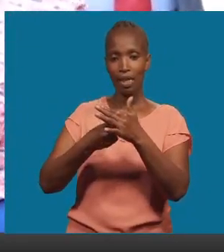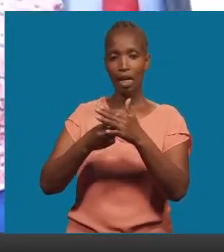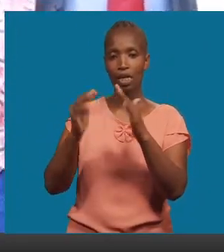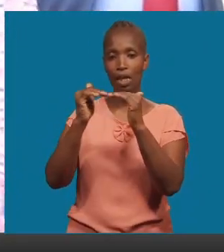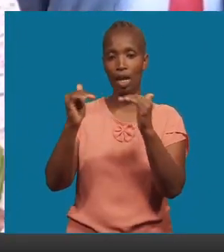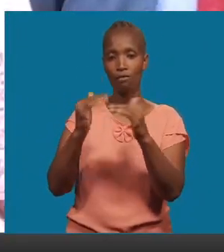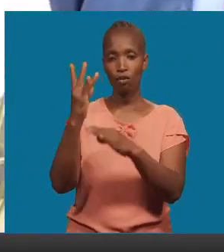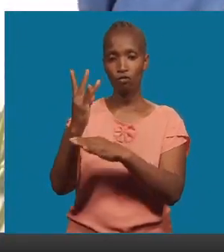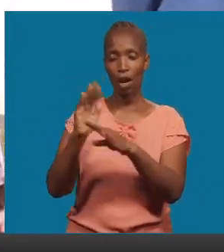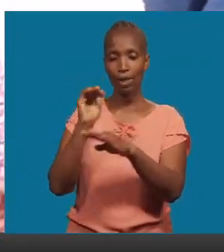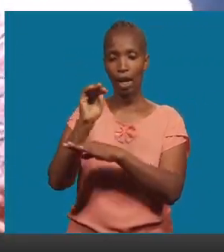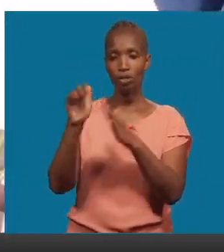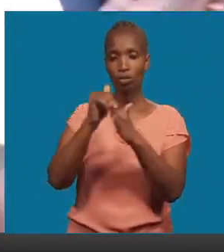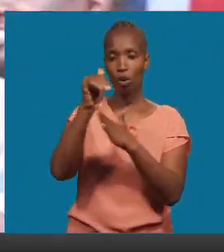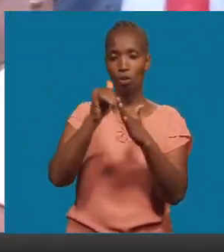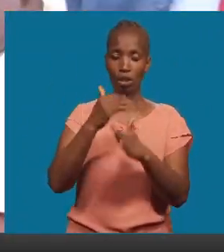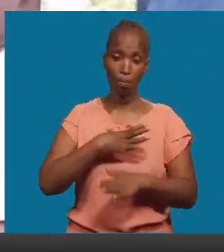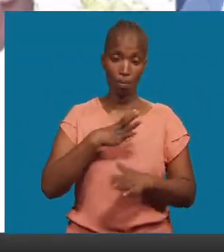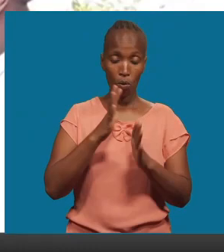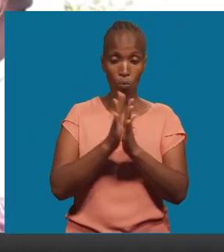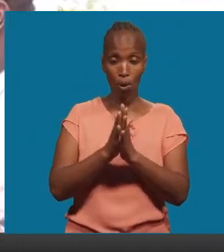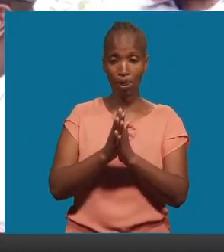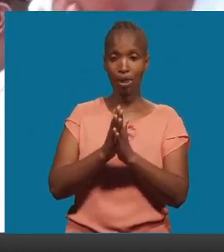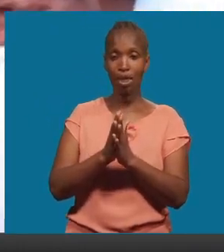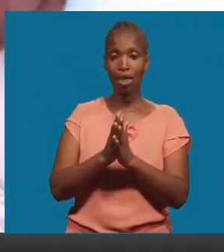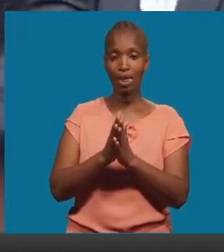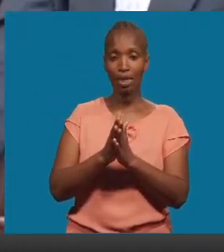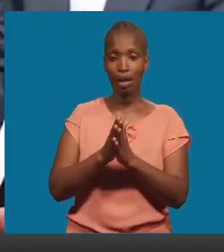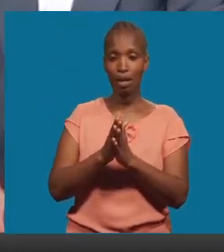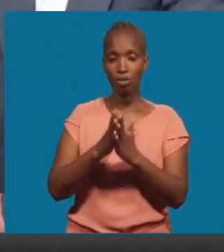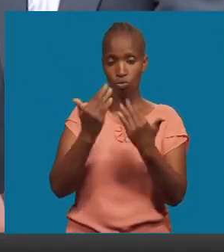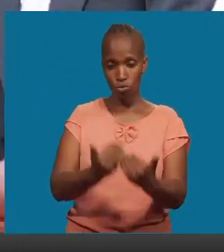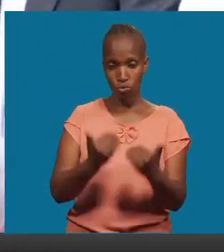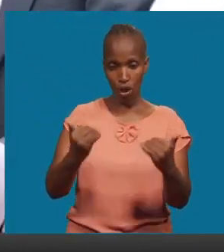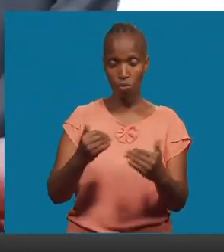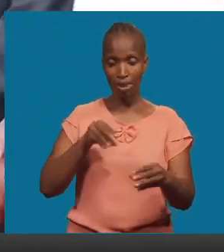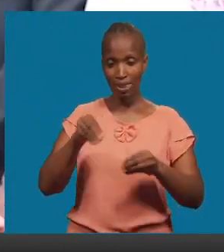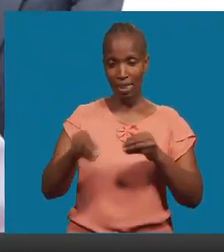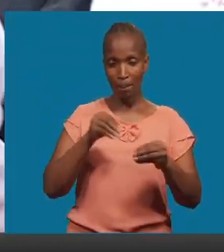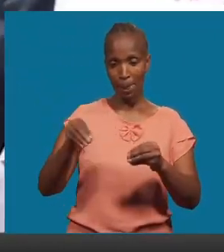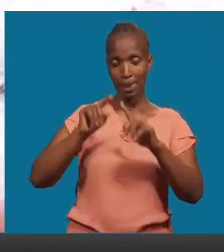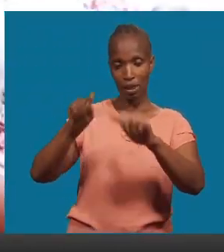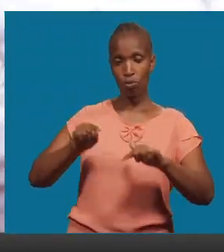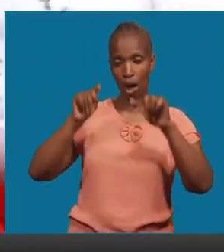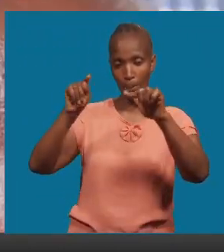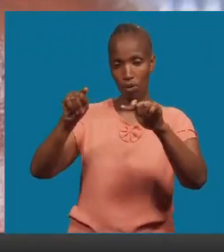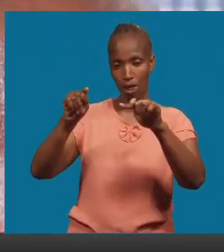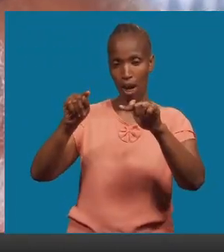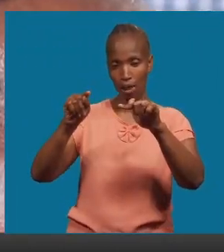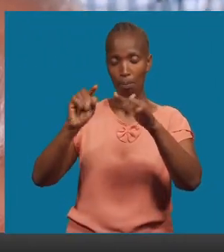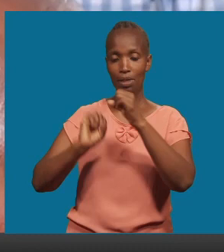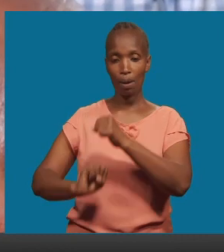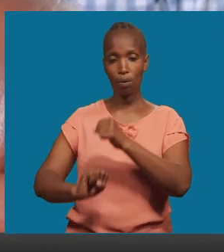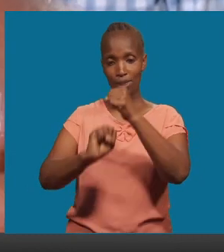sasa unafanyika mashinani kuanzia hospitali za level 4, na akawarai wazazi walio na watoto walemavu wajitokeze na